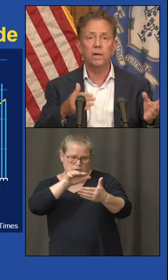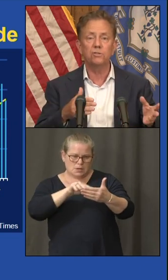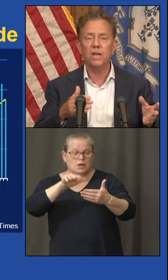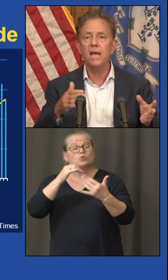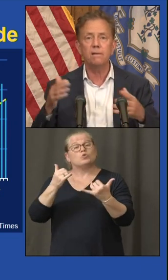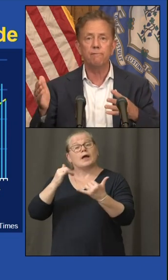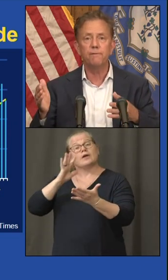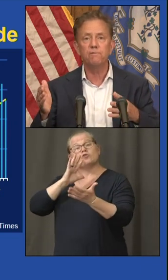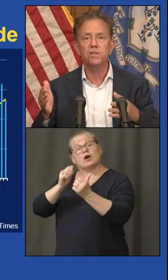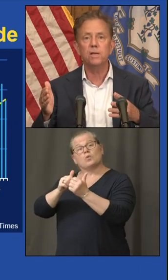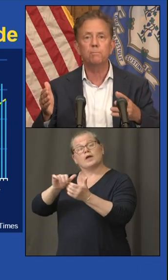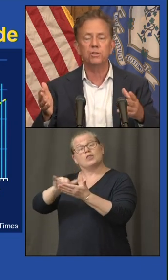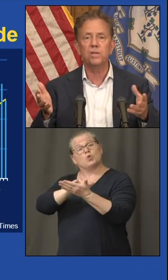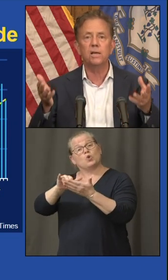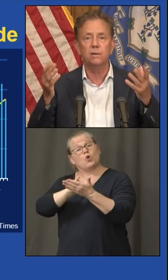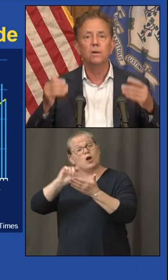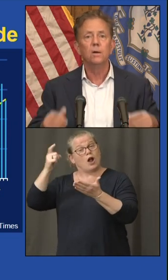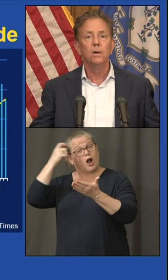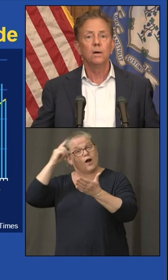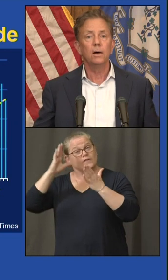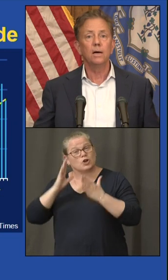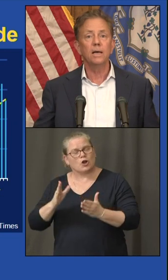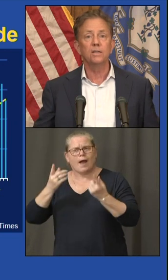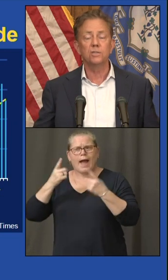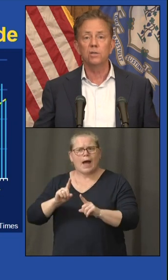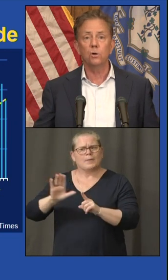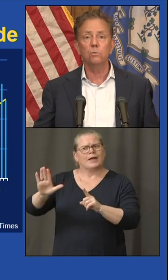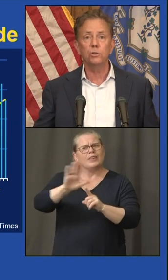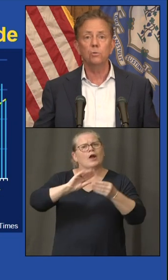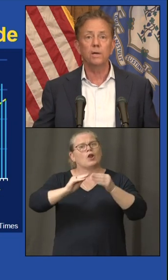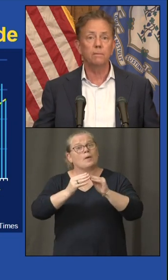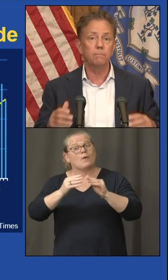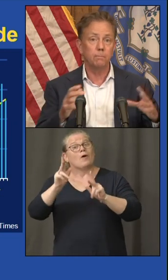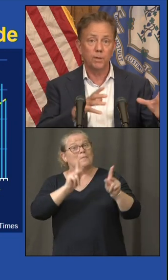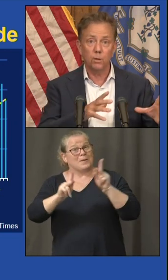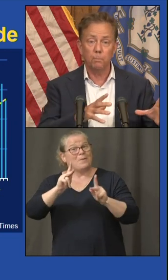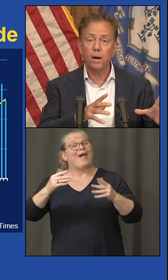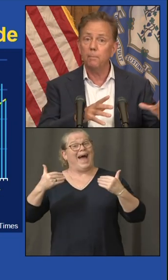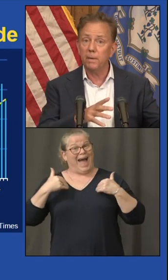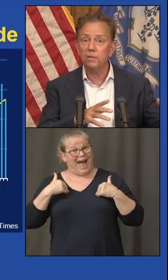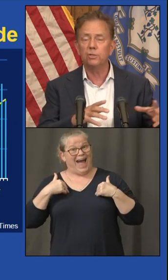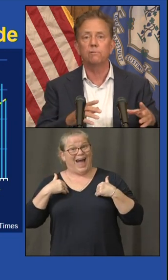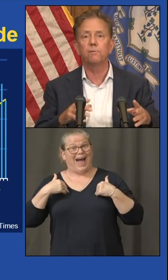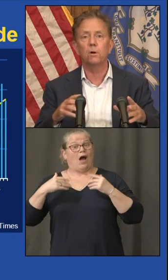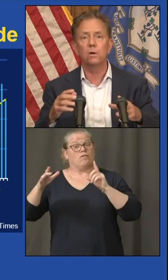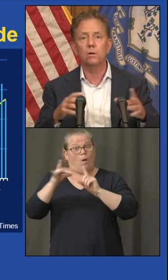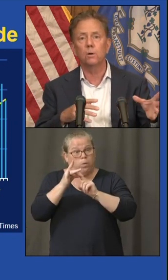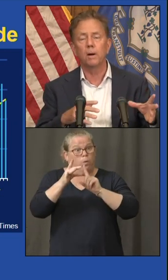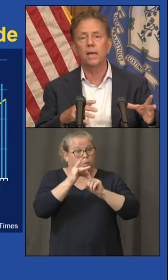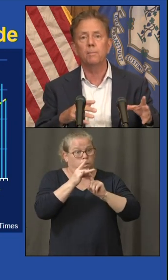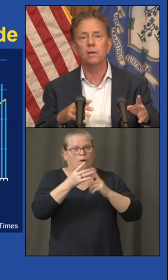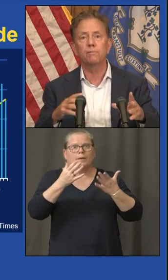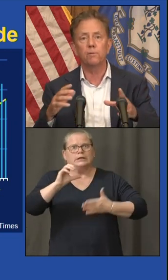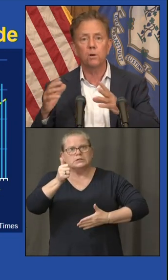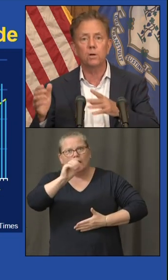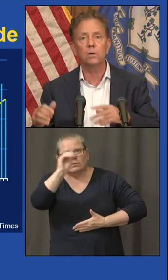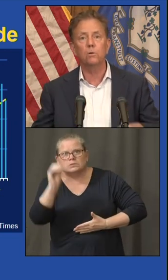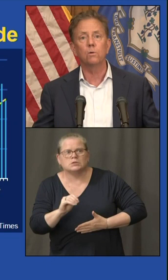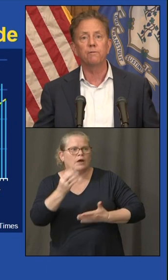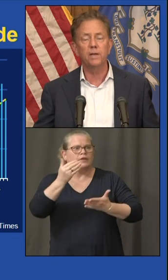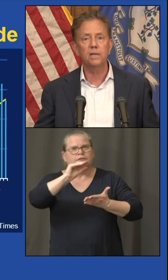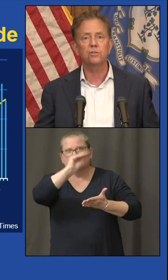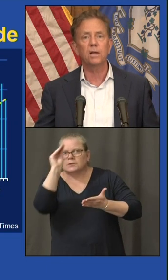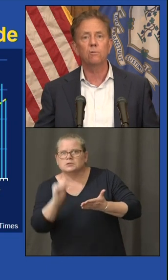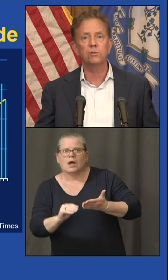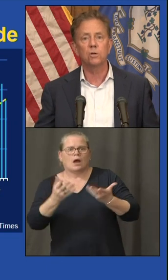positivity rate 10, 15%. And as I told you, in Palm Beach in Florida, or Miami in Florida,